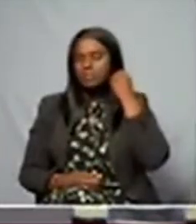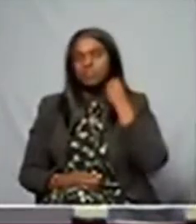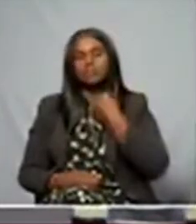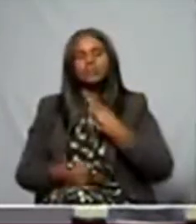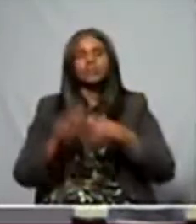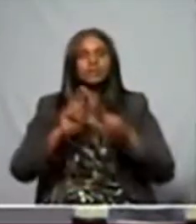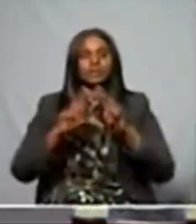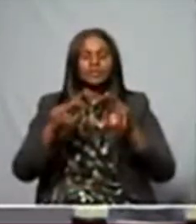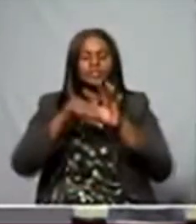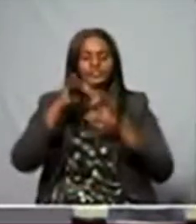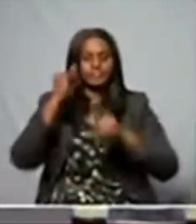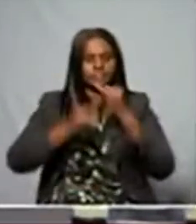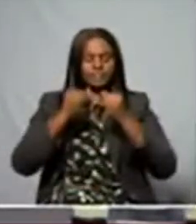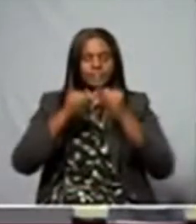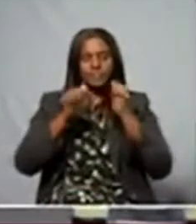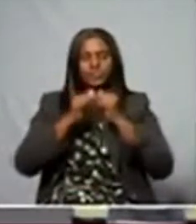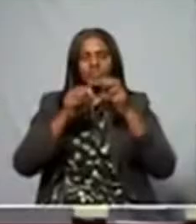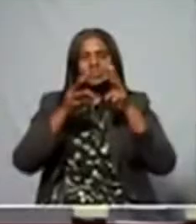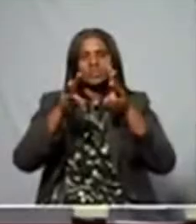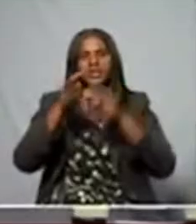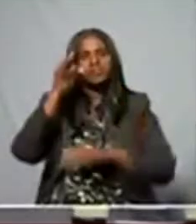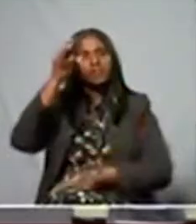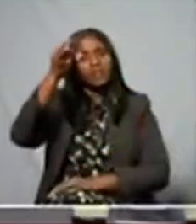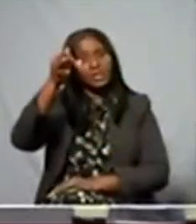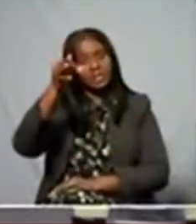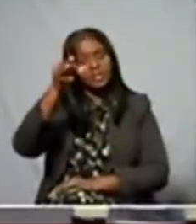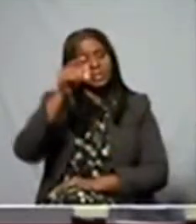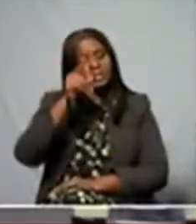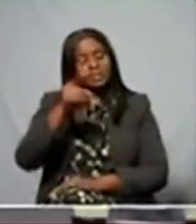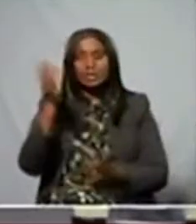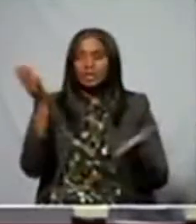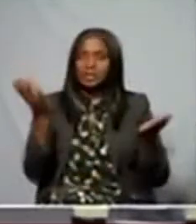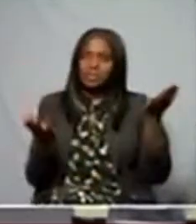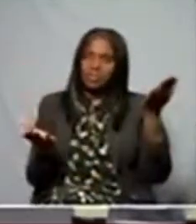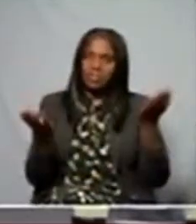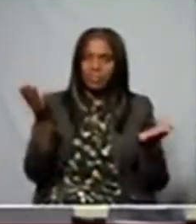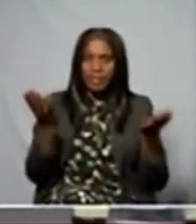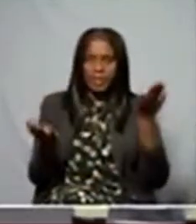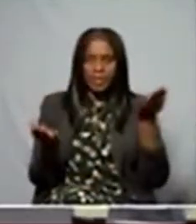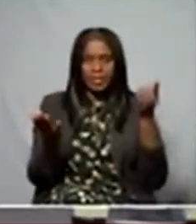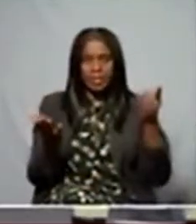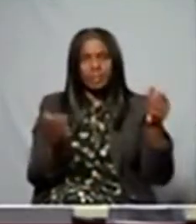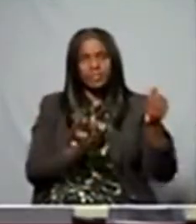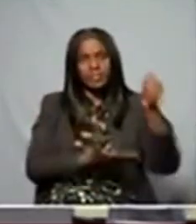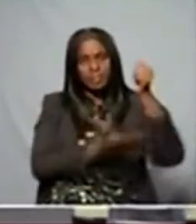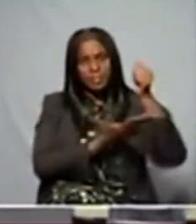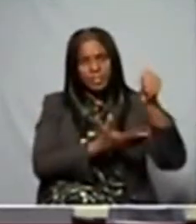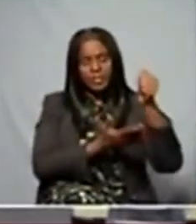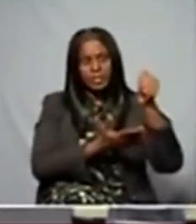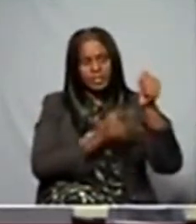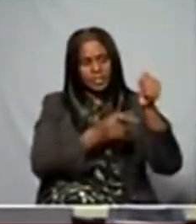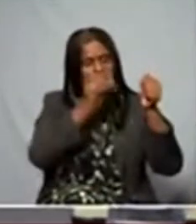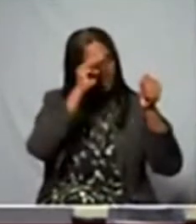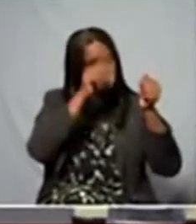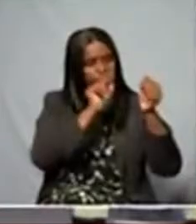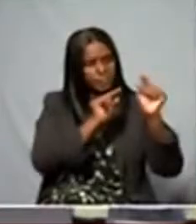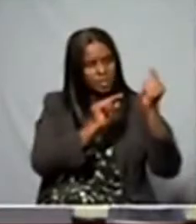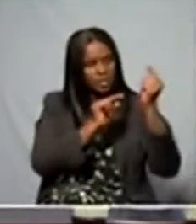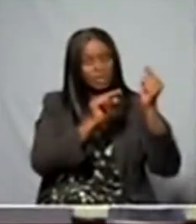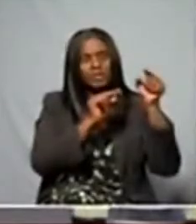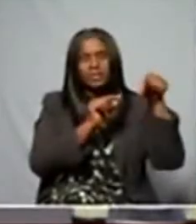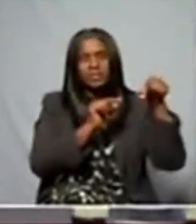Chair, in conclusion and way forward, the comparison of the budget performance of the ministry between the first quarter